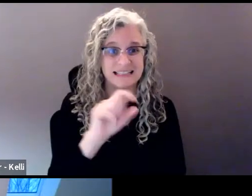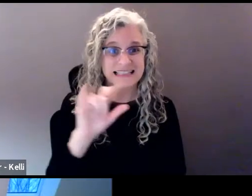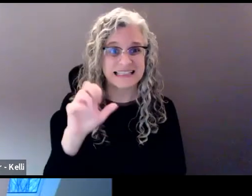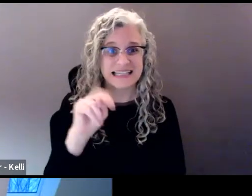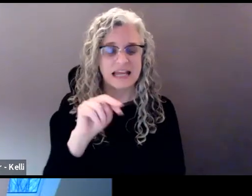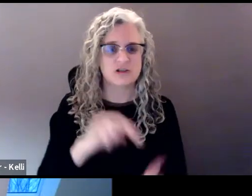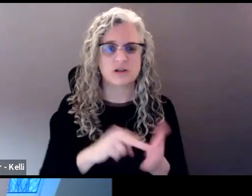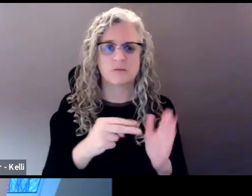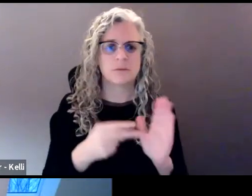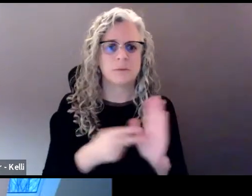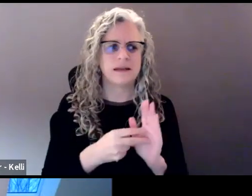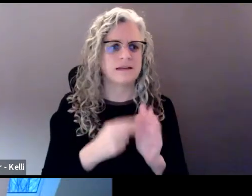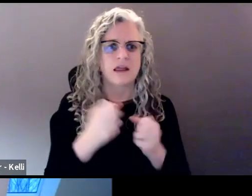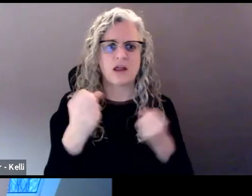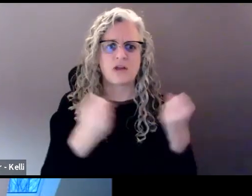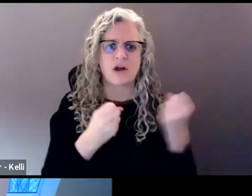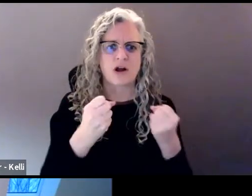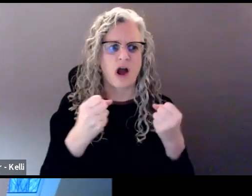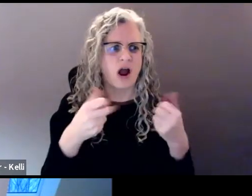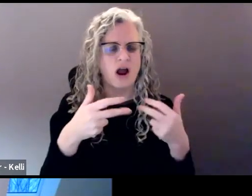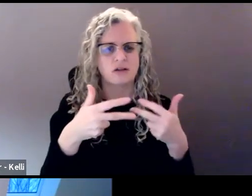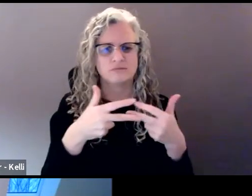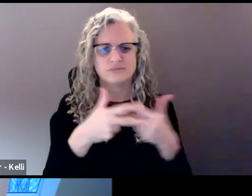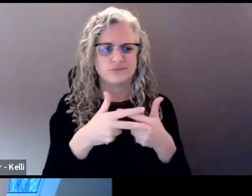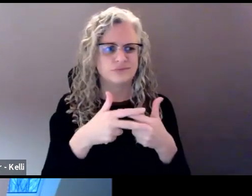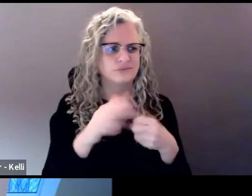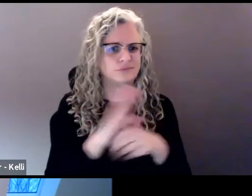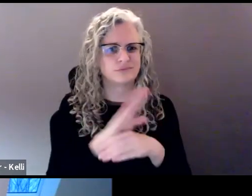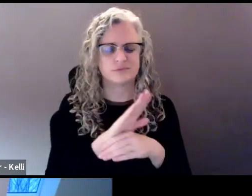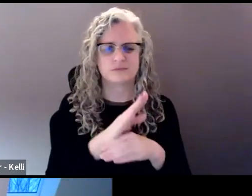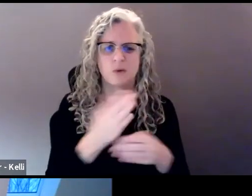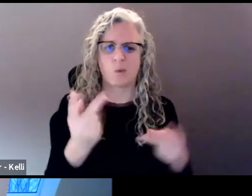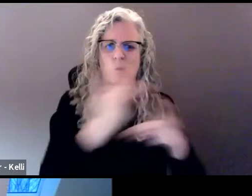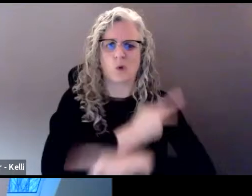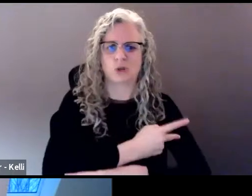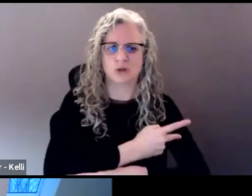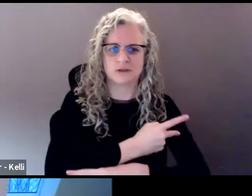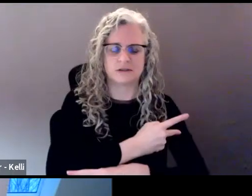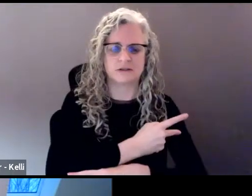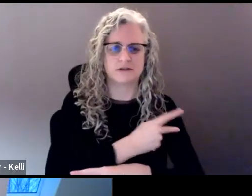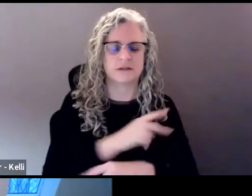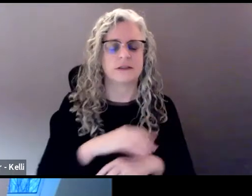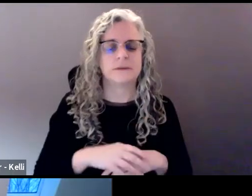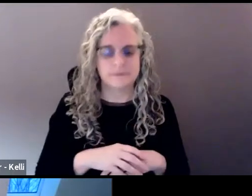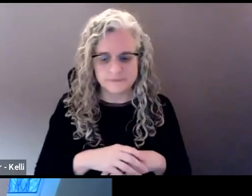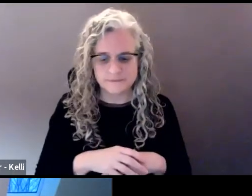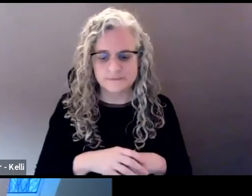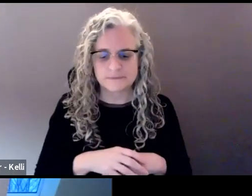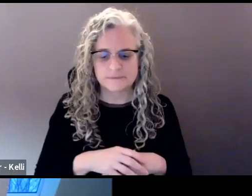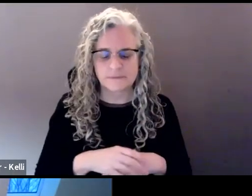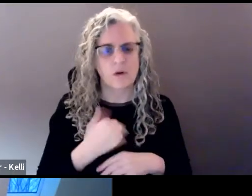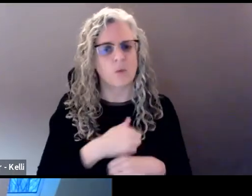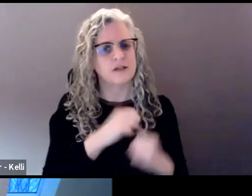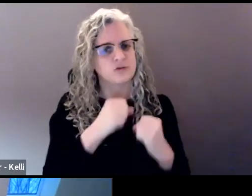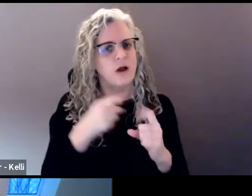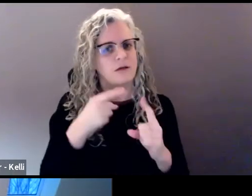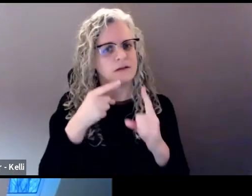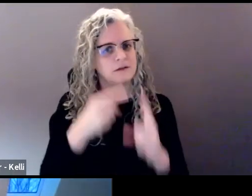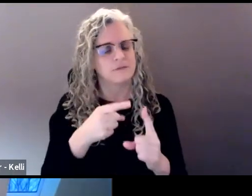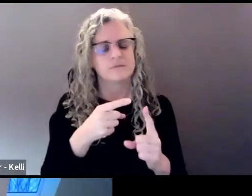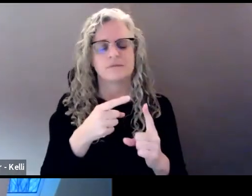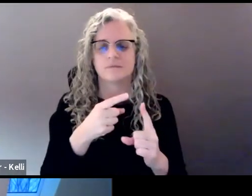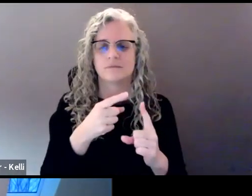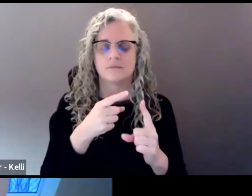reducing traffic congestion and encouraging the use of public transit, goals we strongly support in as much as our